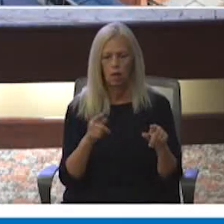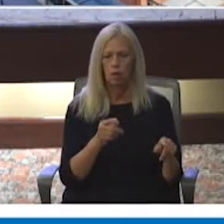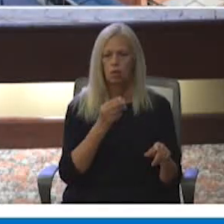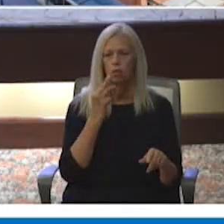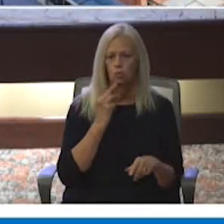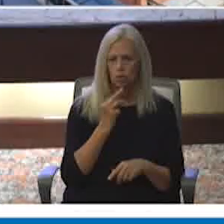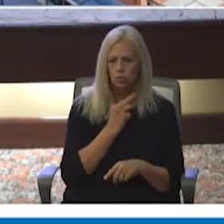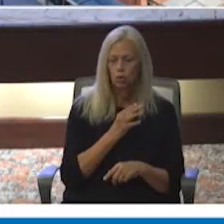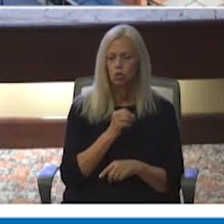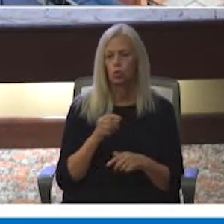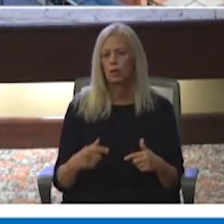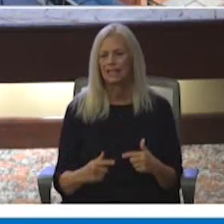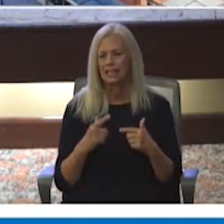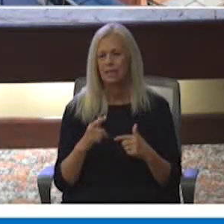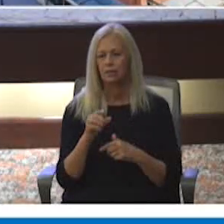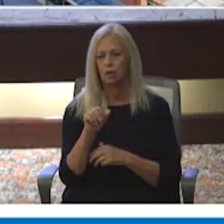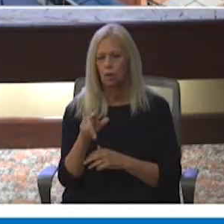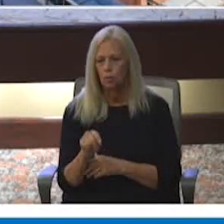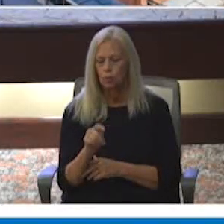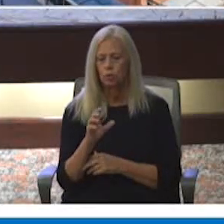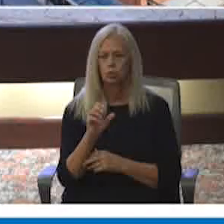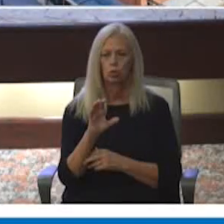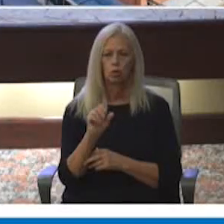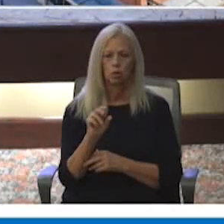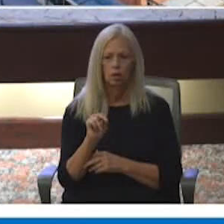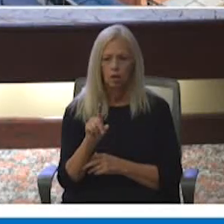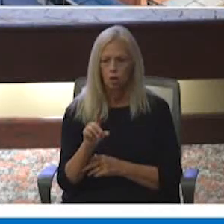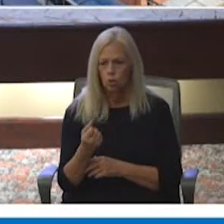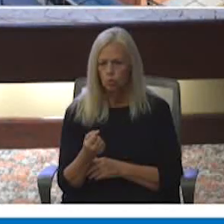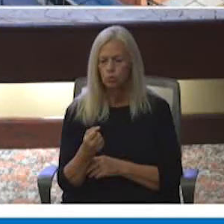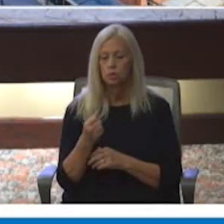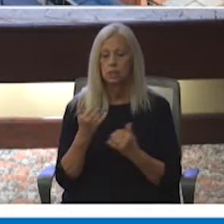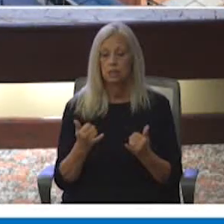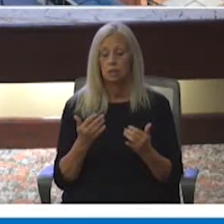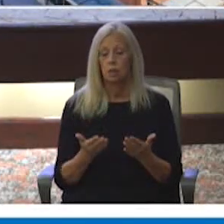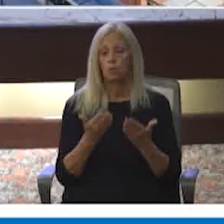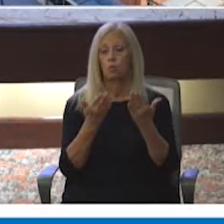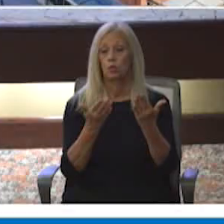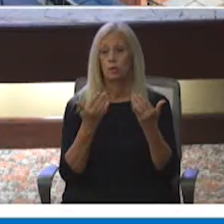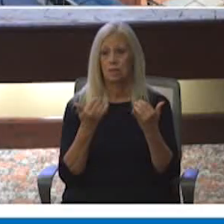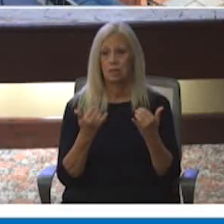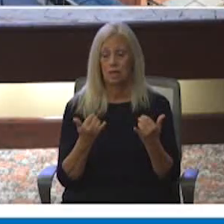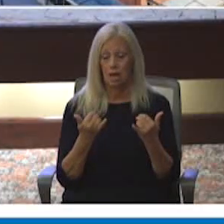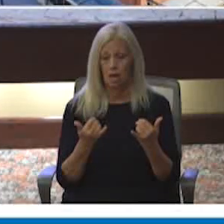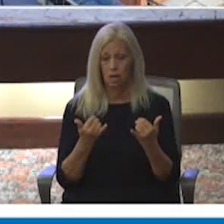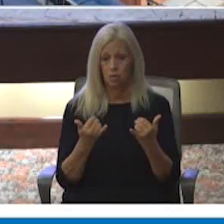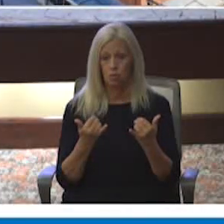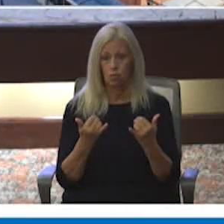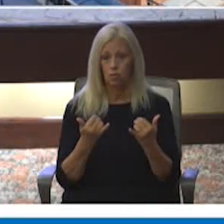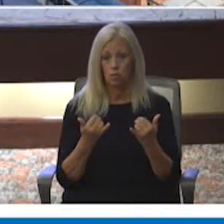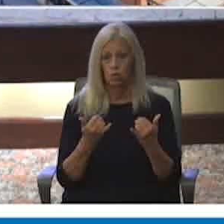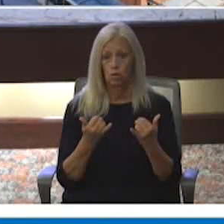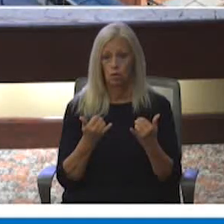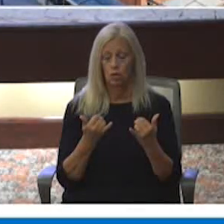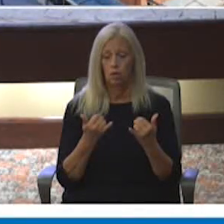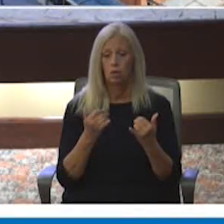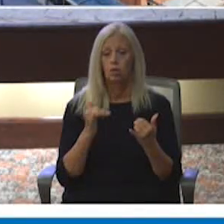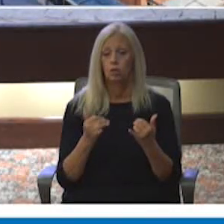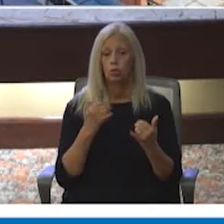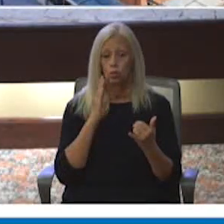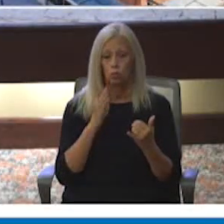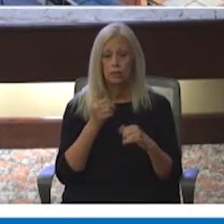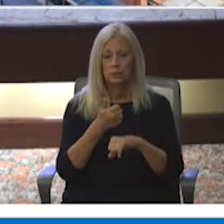those apartments or condos. The proposal as it stands is to reintroduce parking requirements